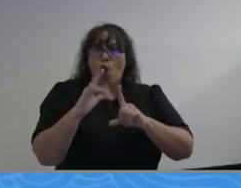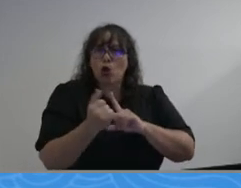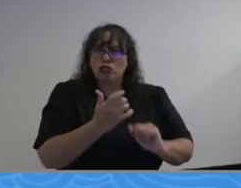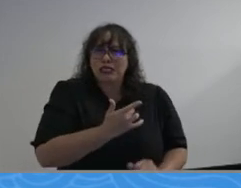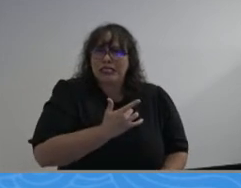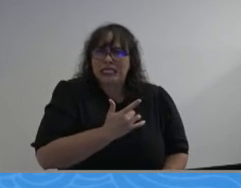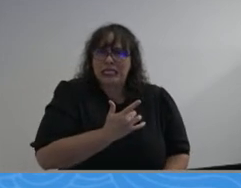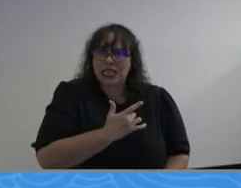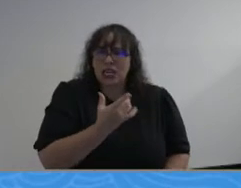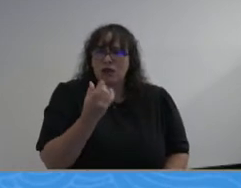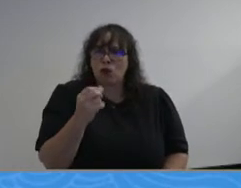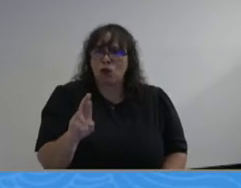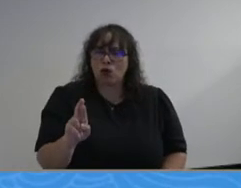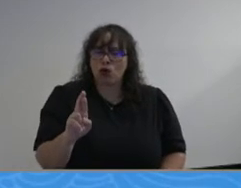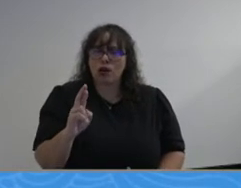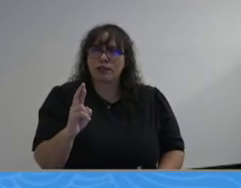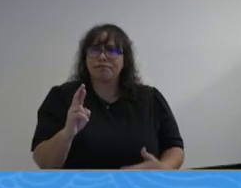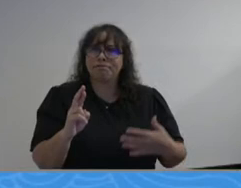sensitive or